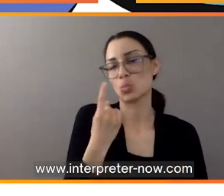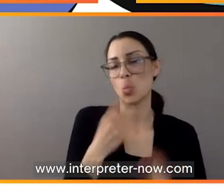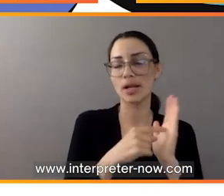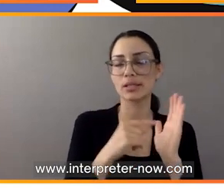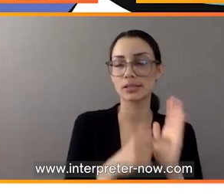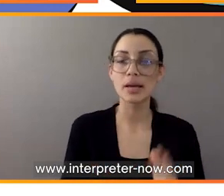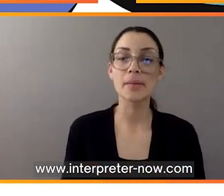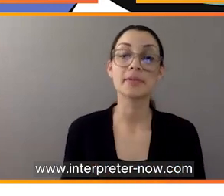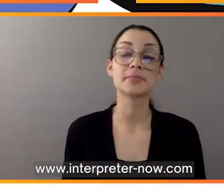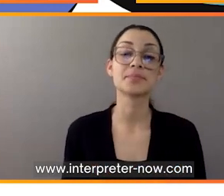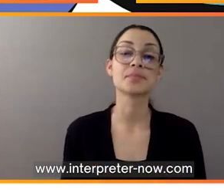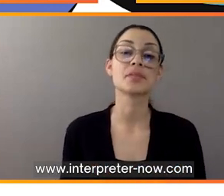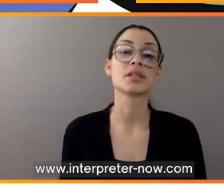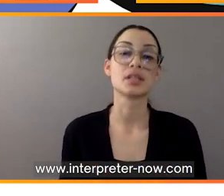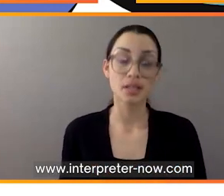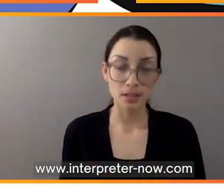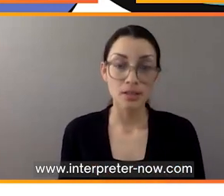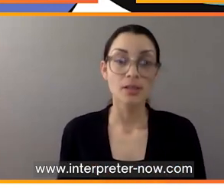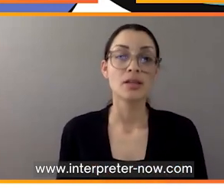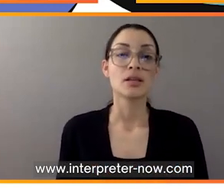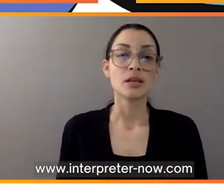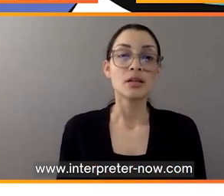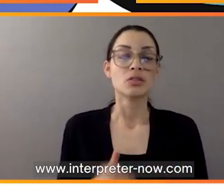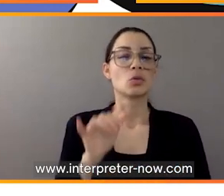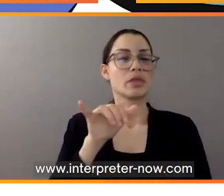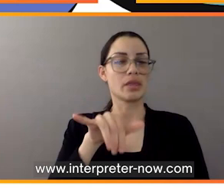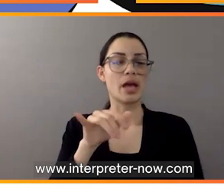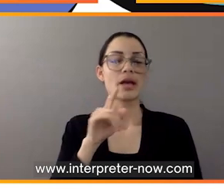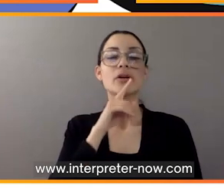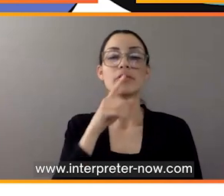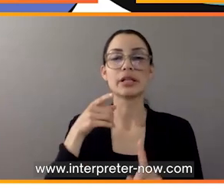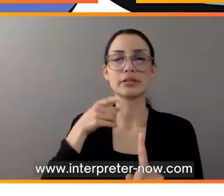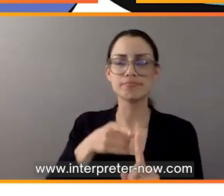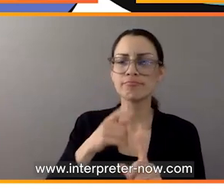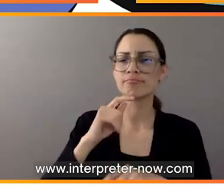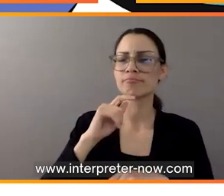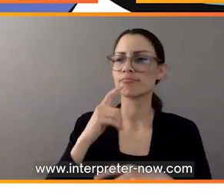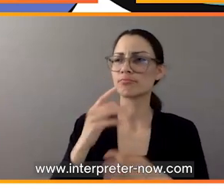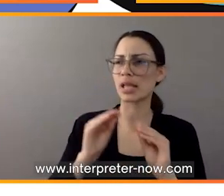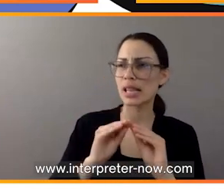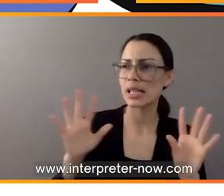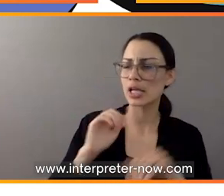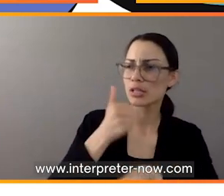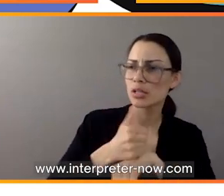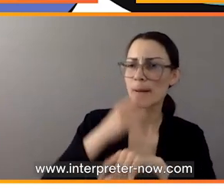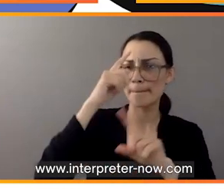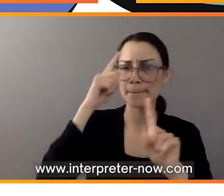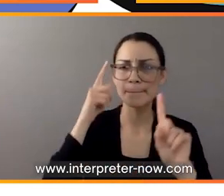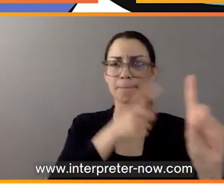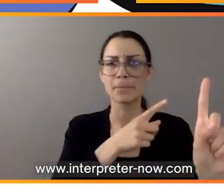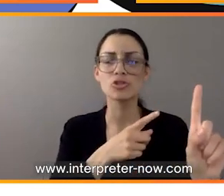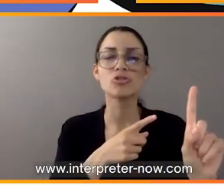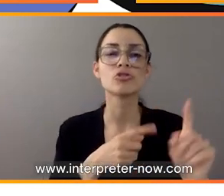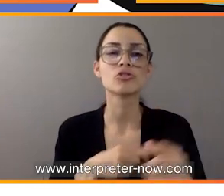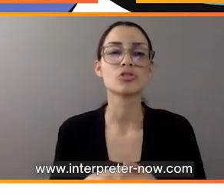into the stores. You know, that's one example. And so going back and saying, all right, here's the aligned mission, and then bringing that mission